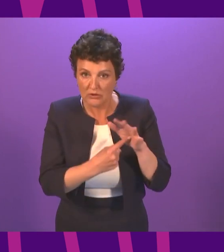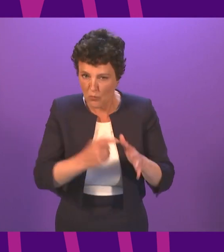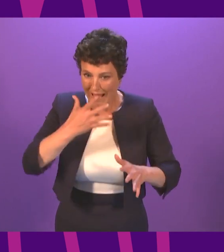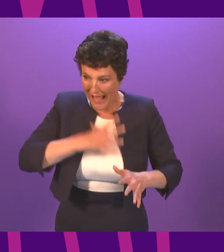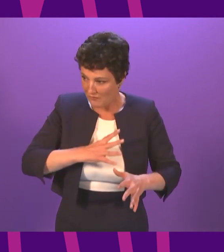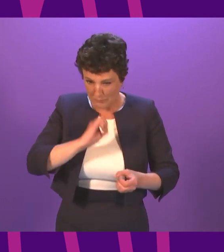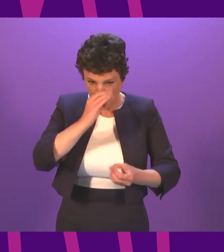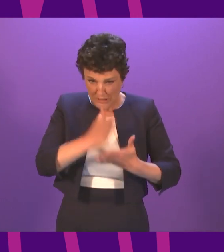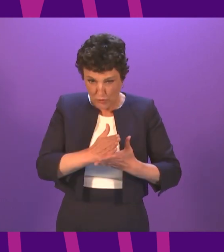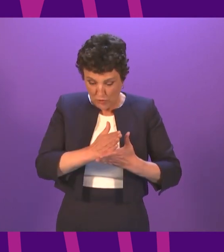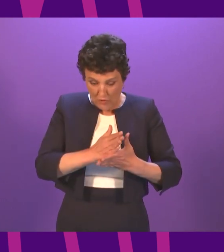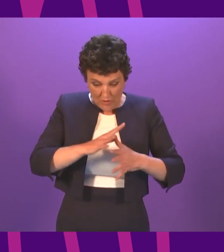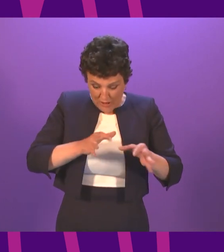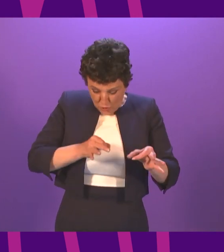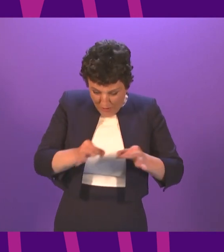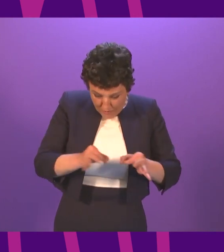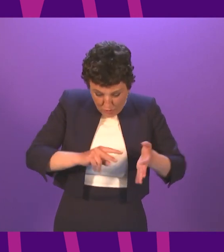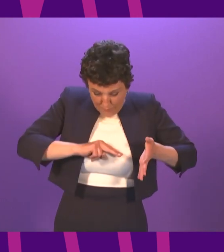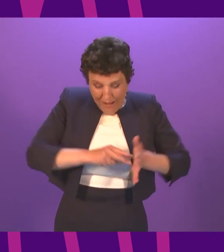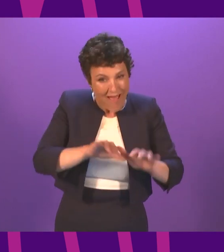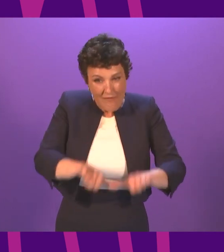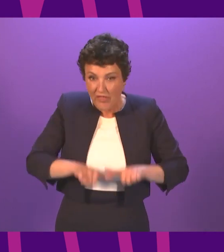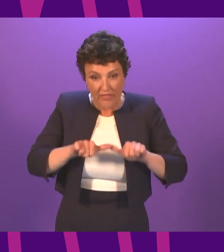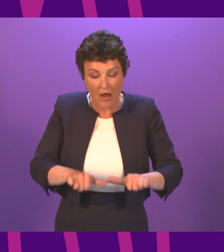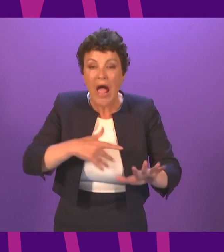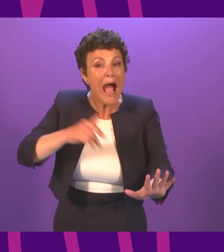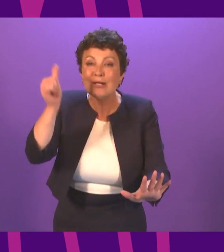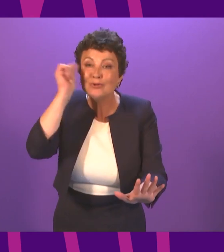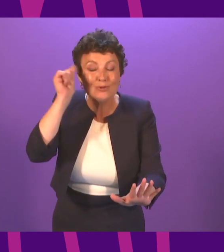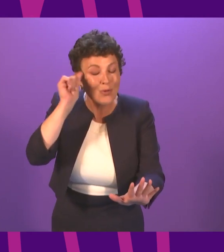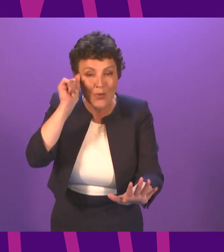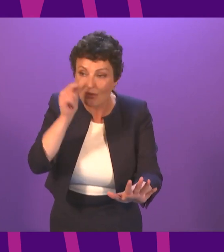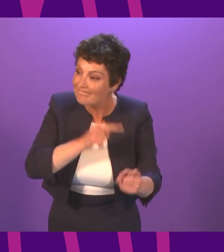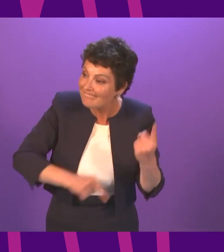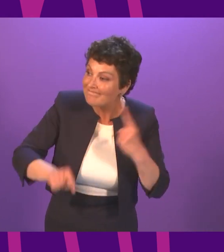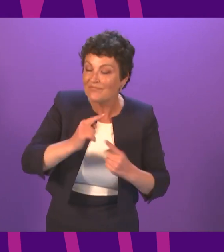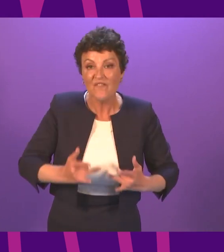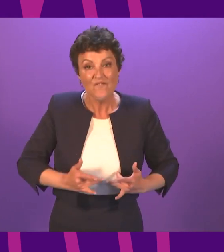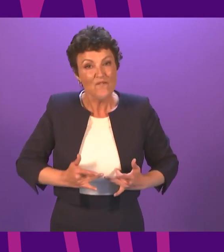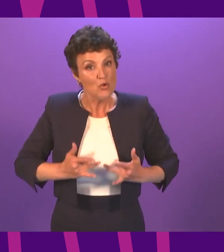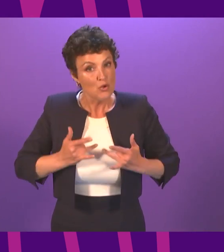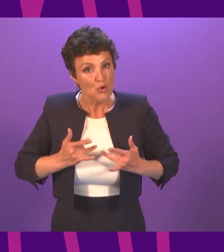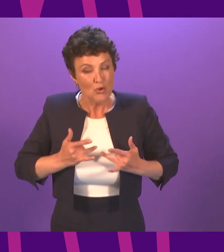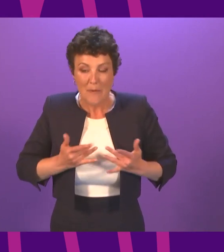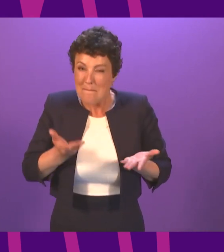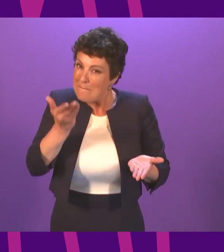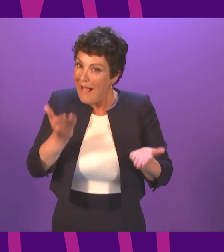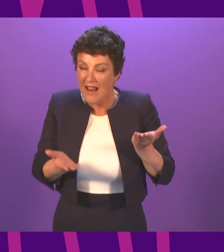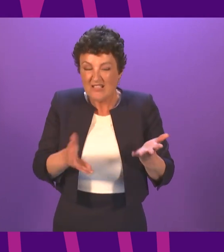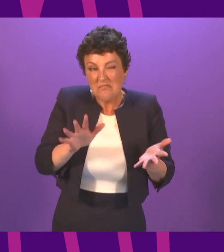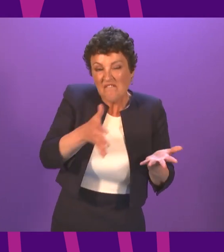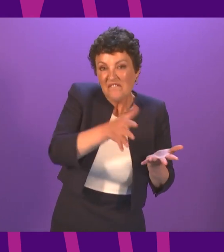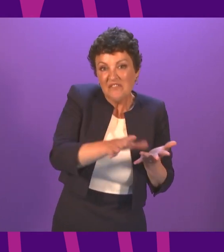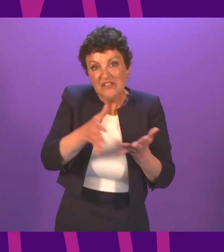build. I am acutely aware that opinion on whether or not Scotland should be independent is evenly balanced.